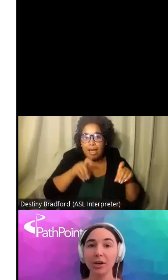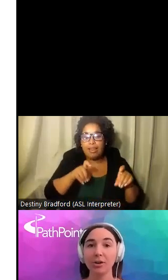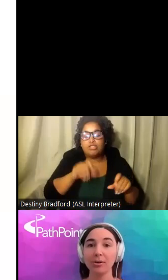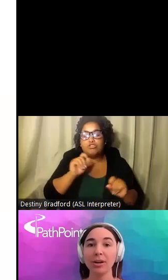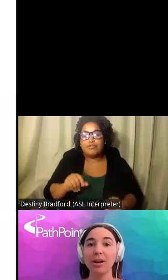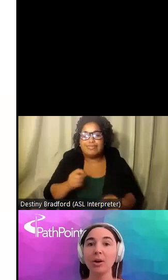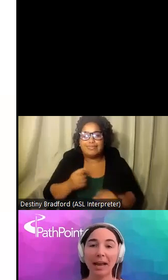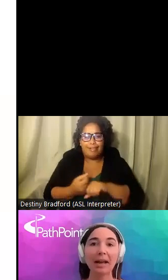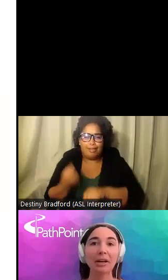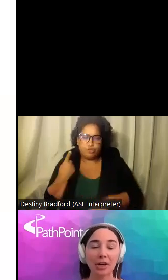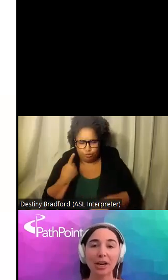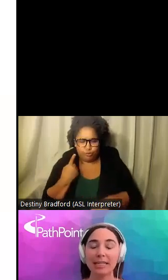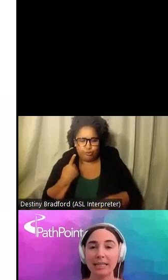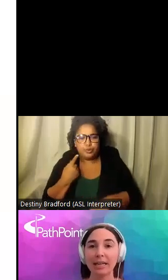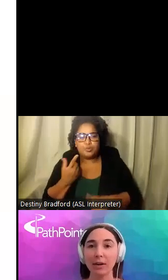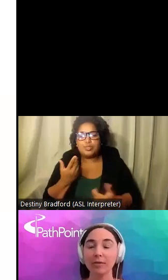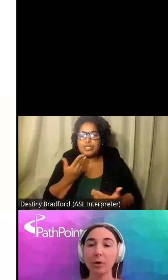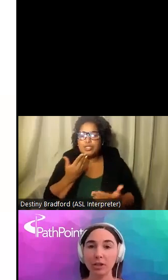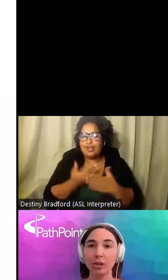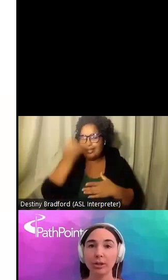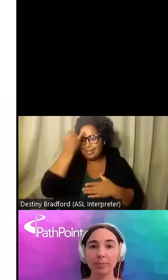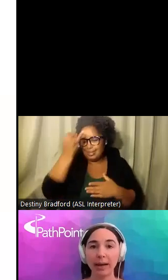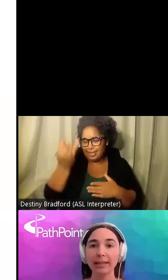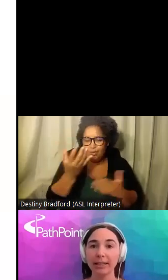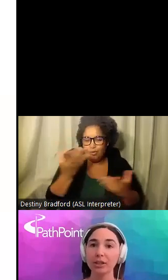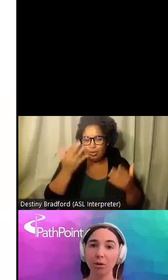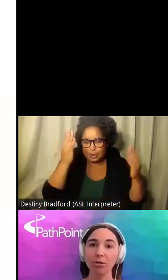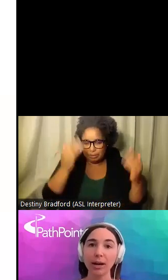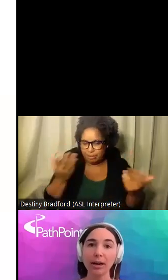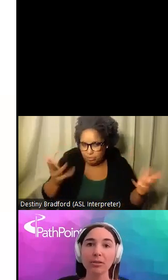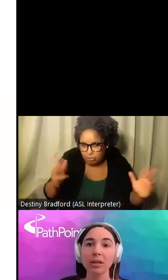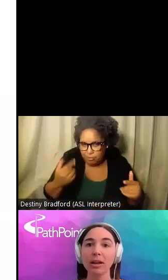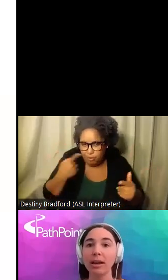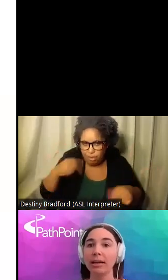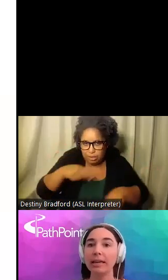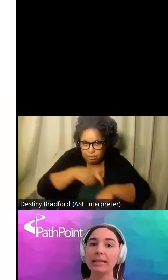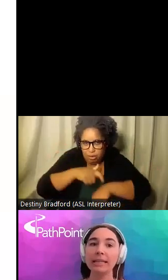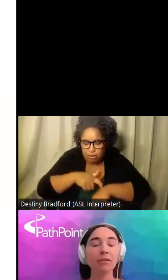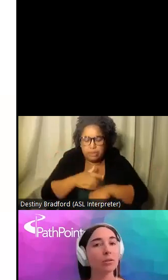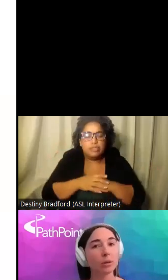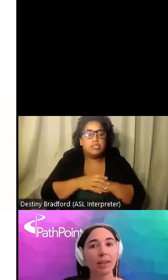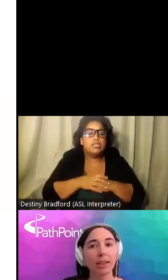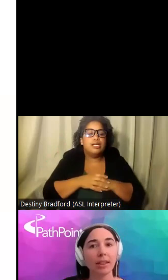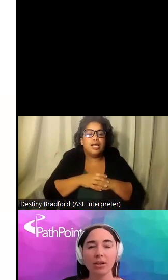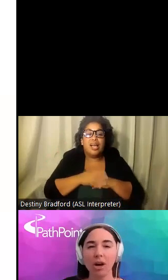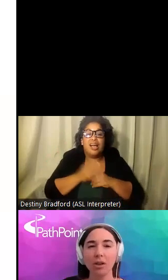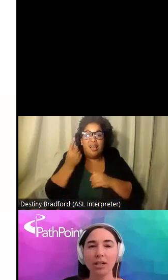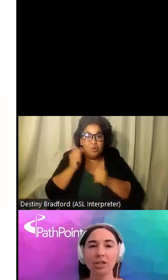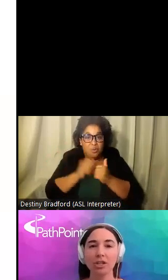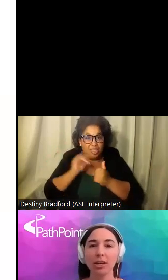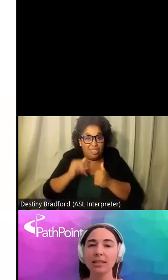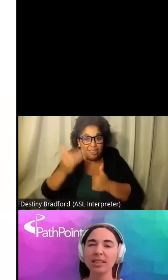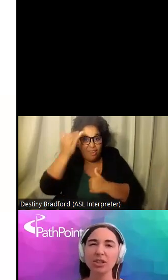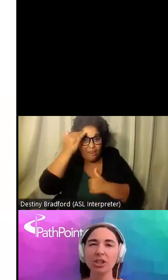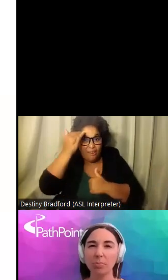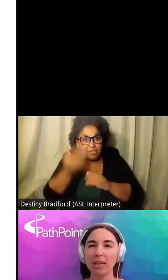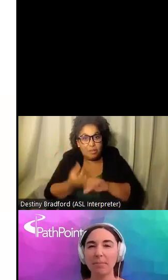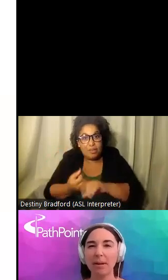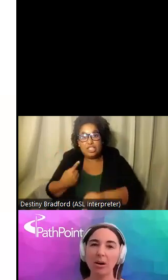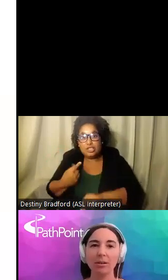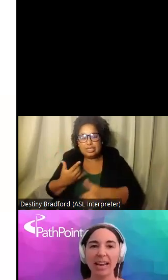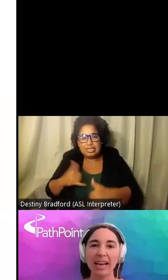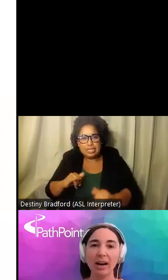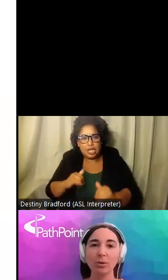and so we had a good idea of what to expect this go around. And even with that knowledge, it still took